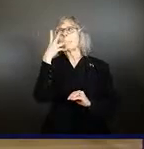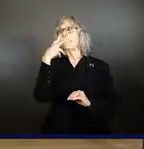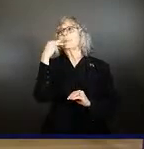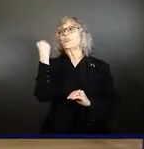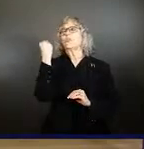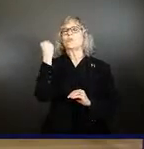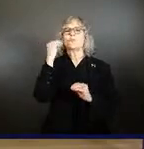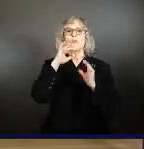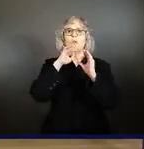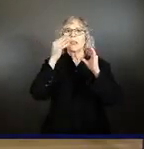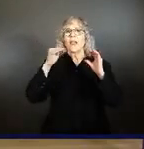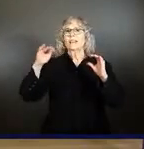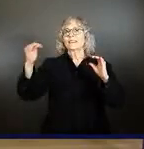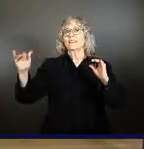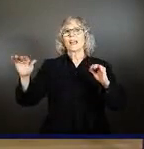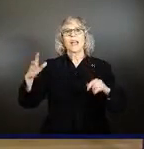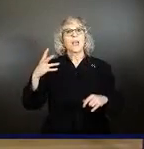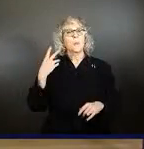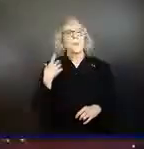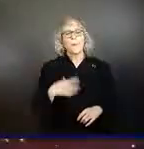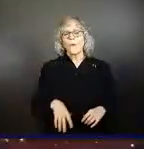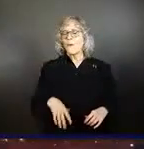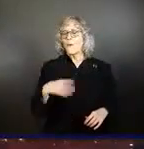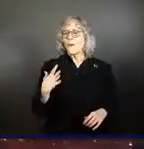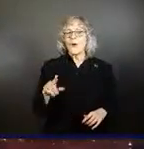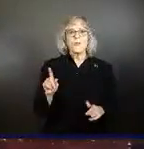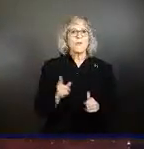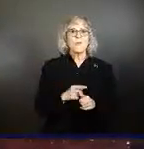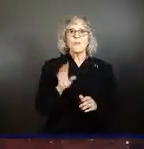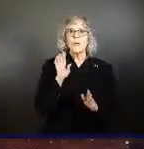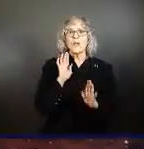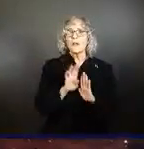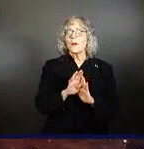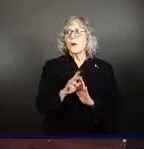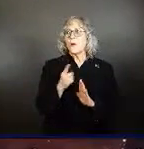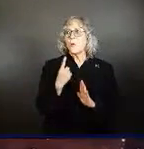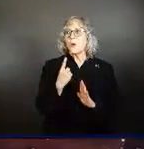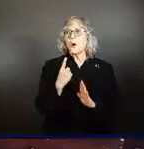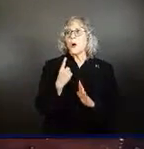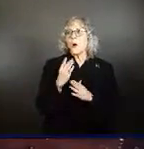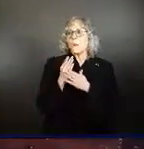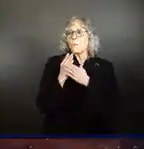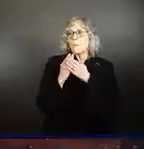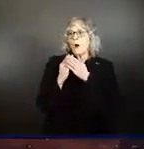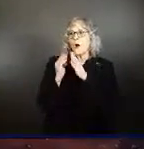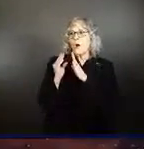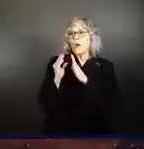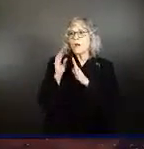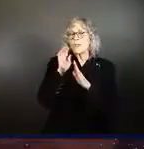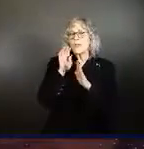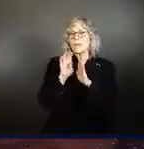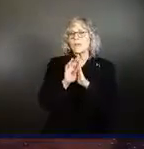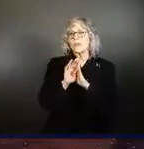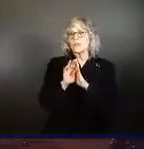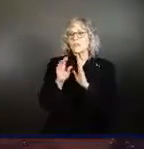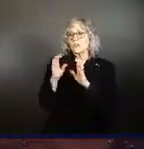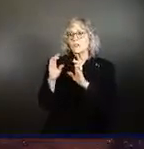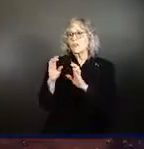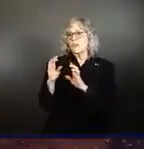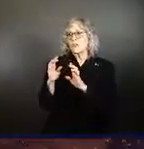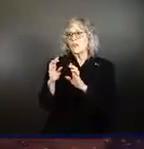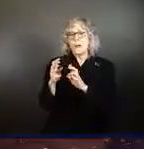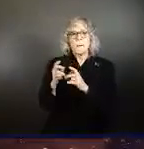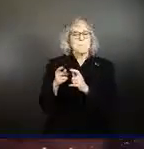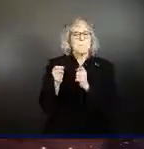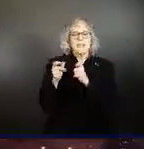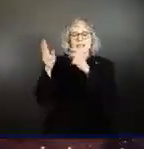saw yesterday, the first image, just one color of the image, was available. We immediately